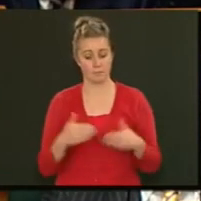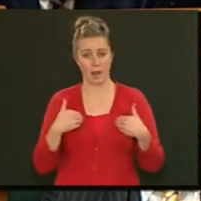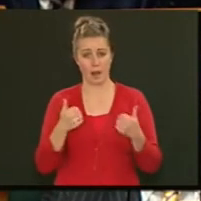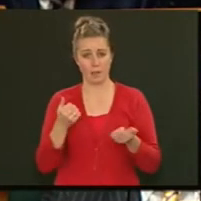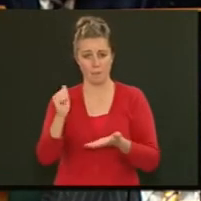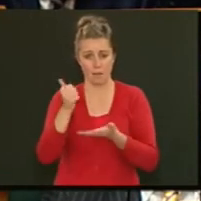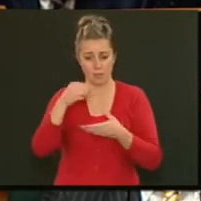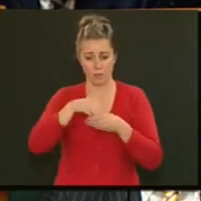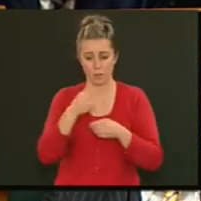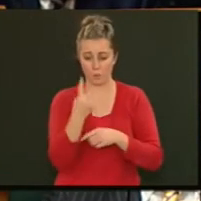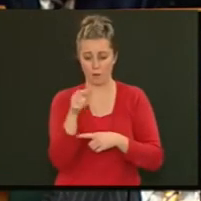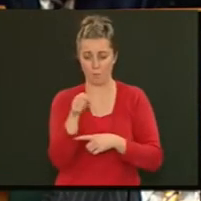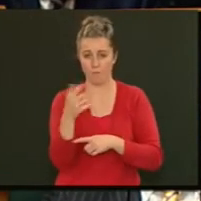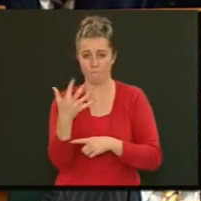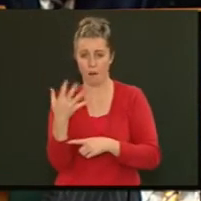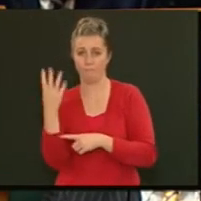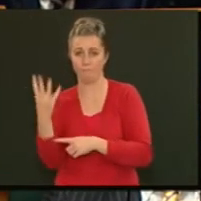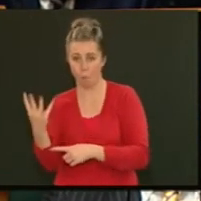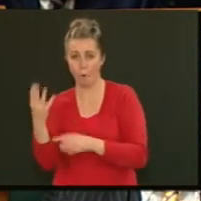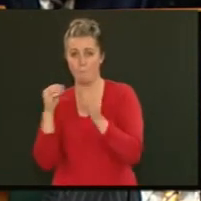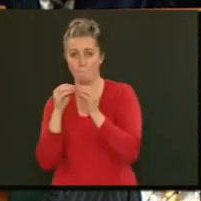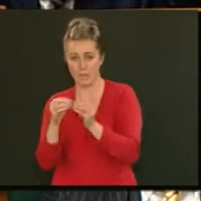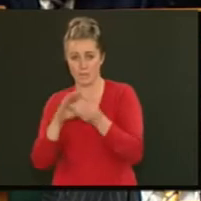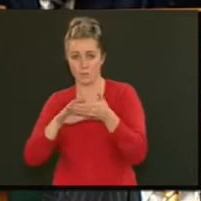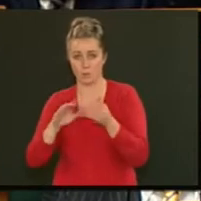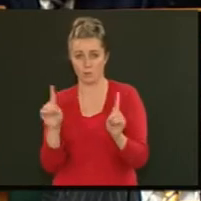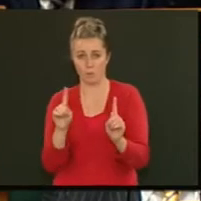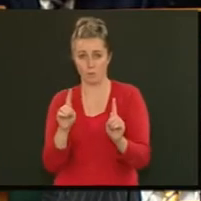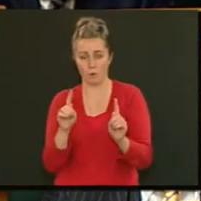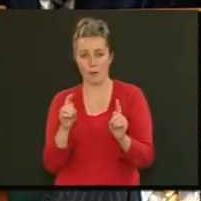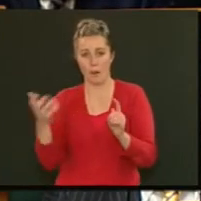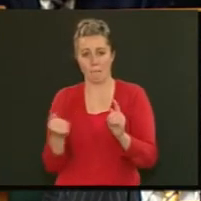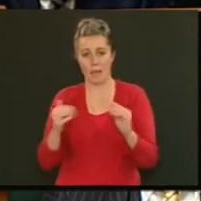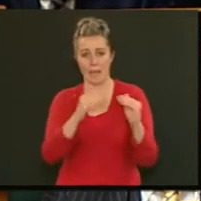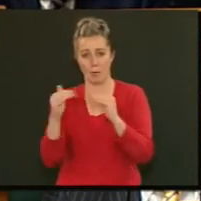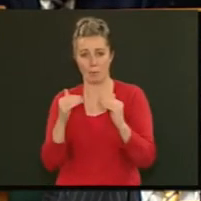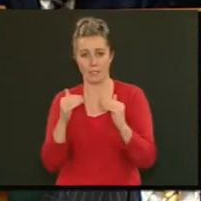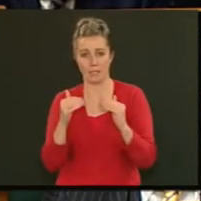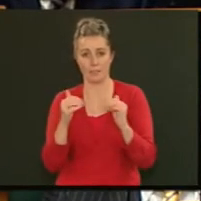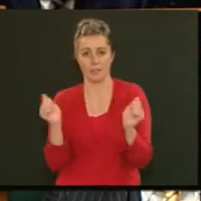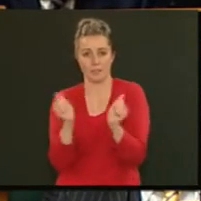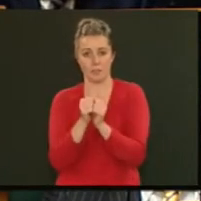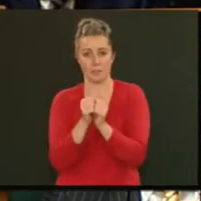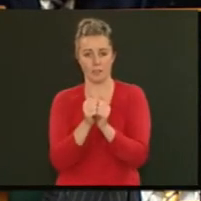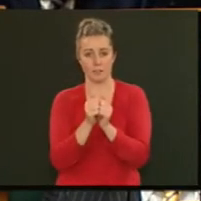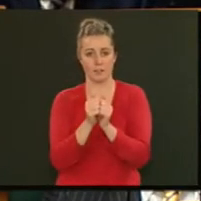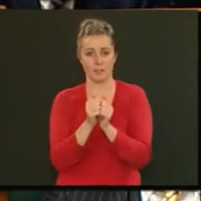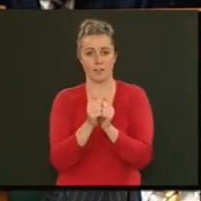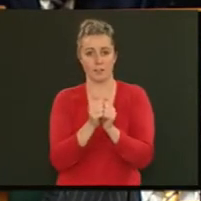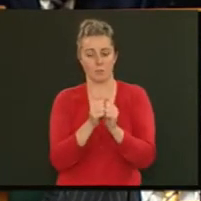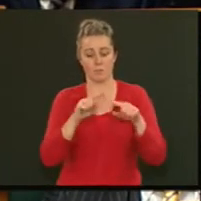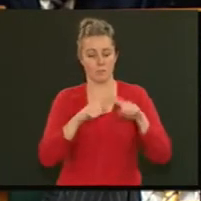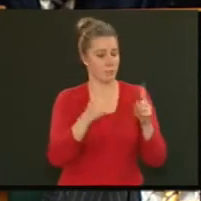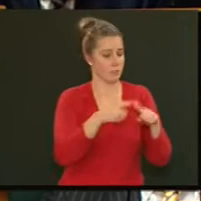includes $1.54 billion for the pay equity settlement of 55,000 care and